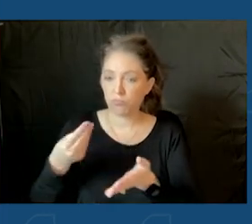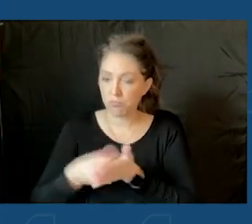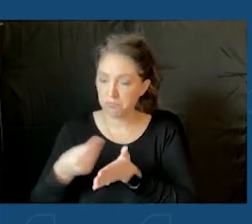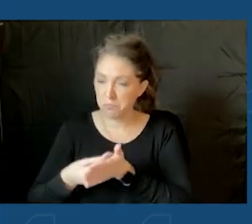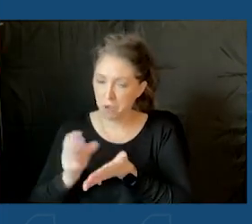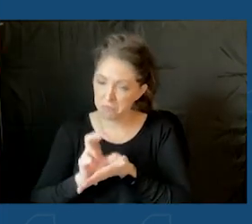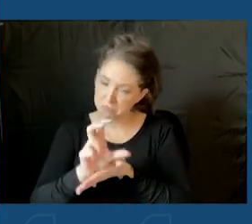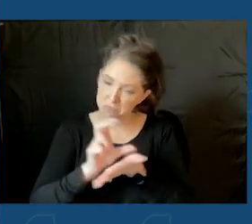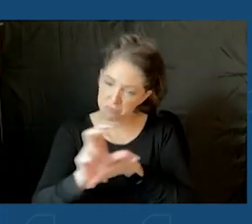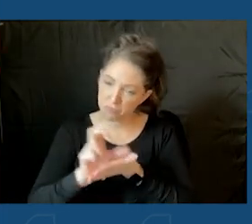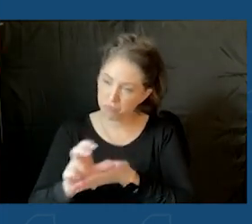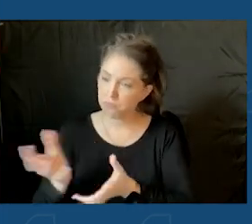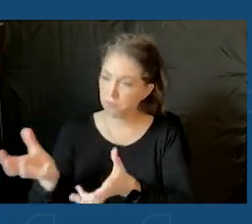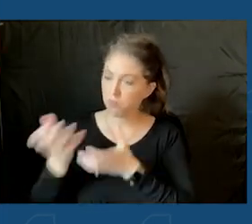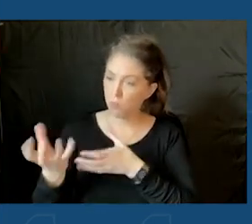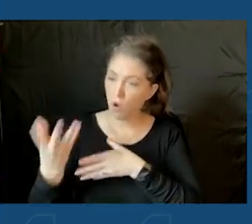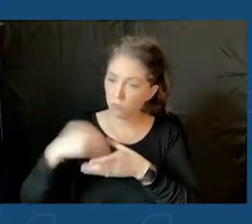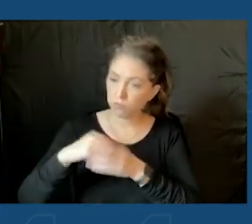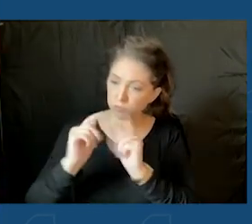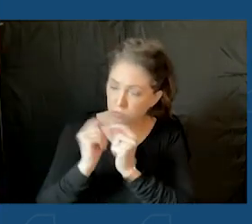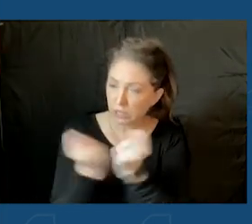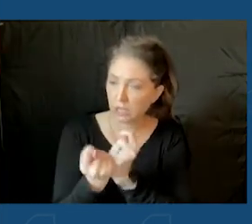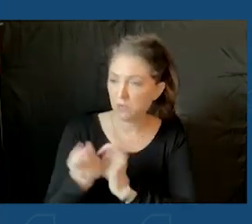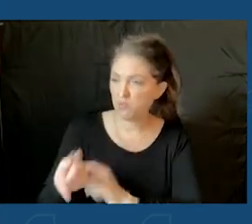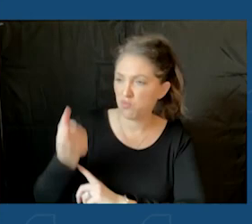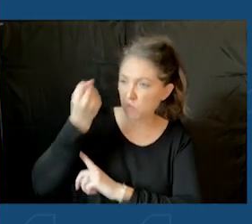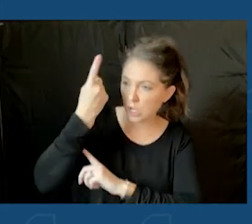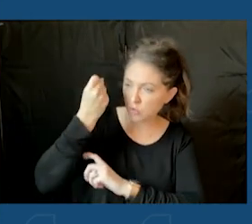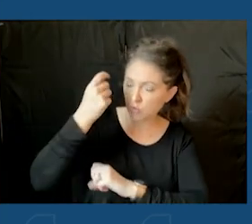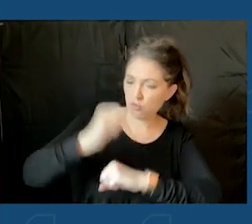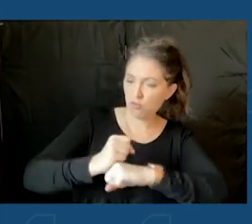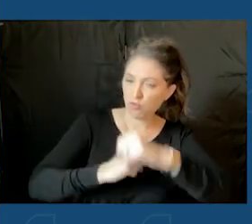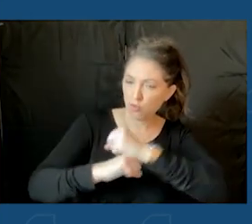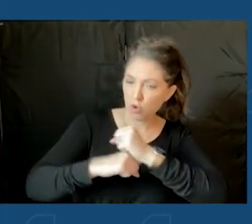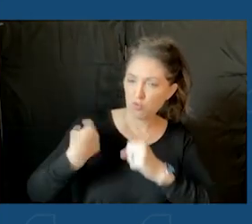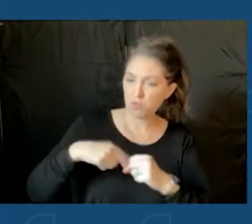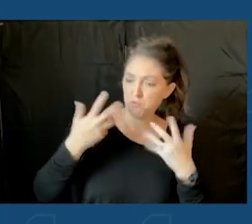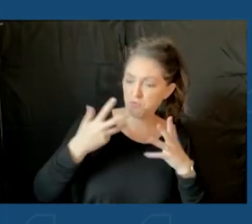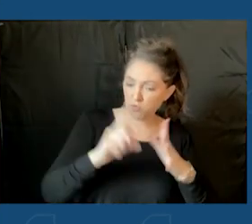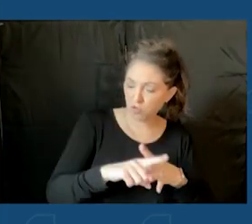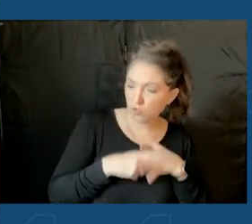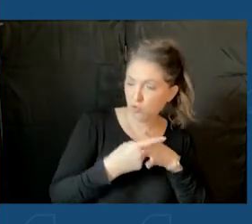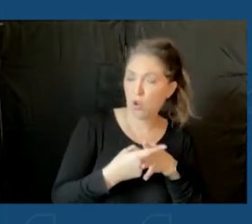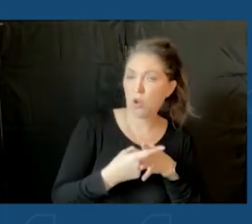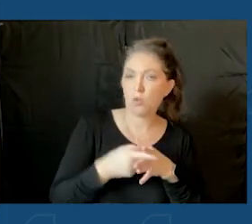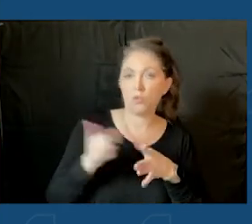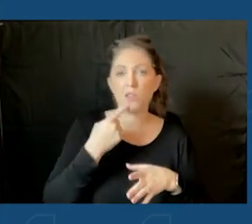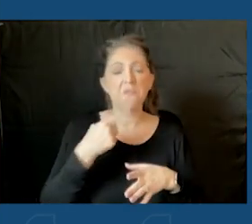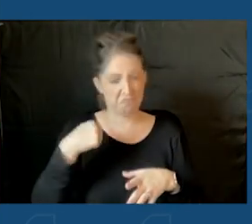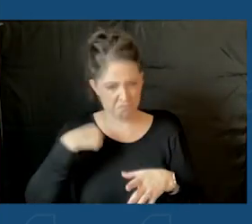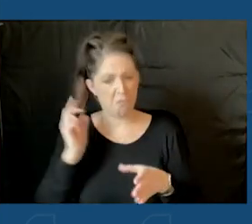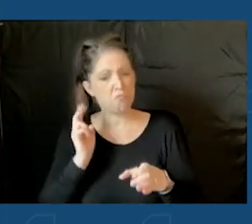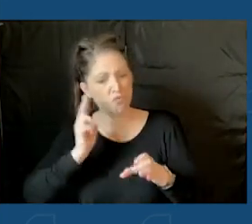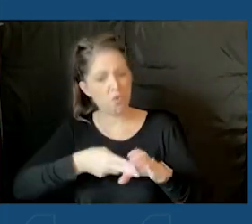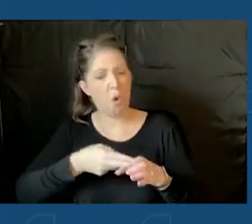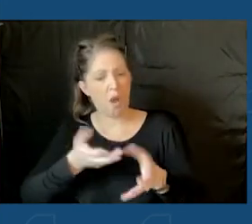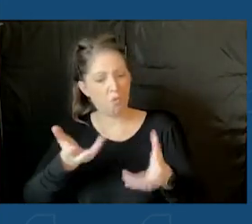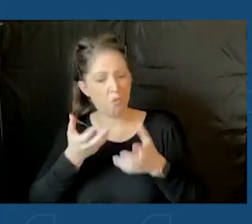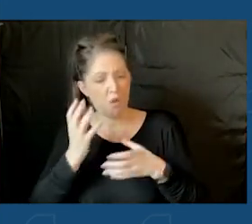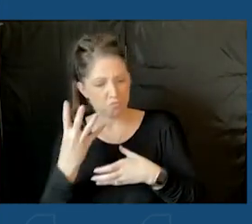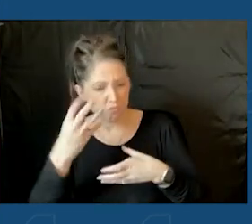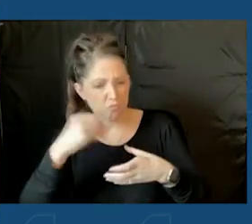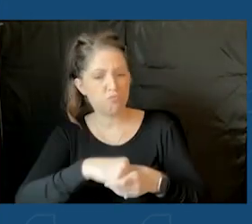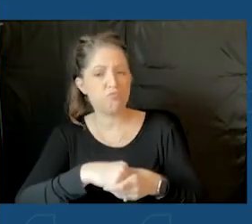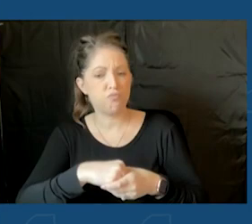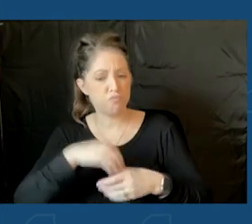be a team player, understood the structure of which we had began, and said, look, I'm coming in and I want to be a part of that structure to make sure